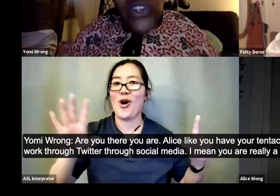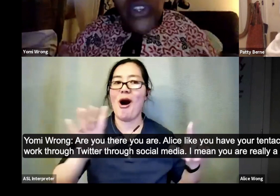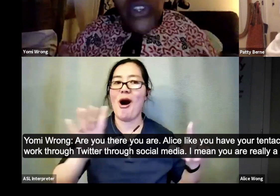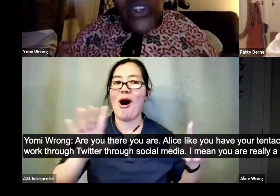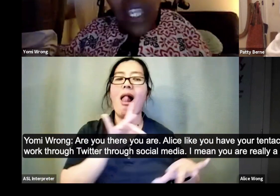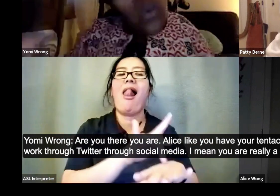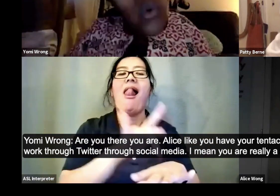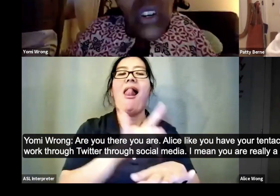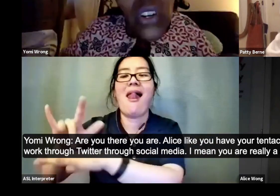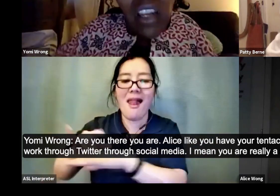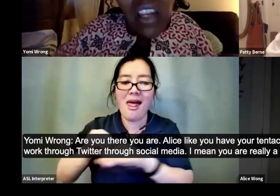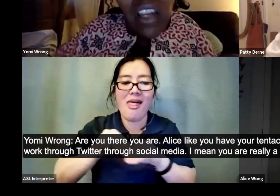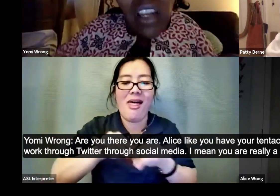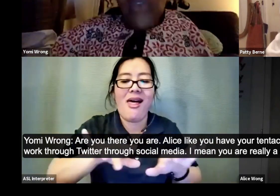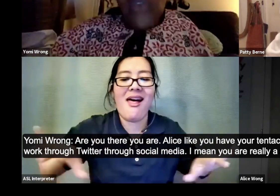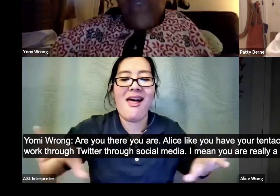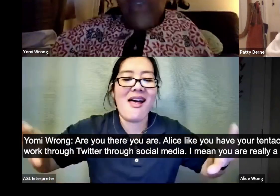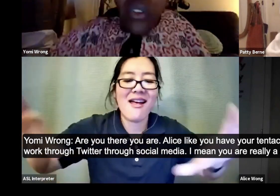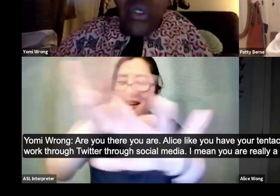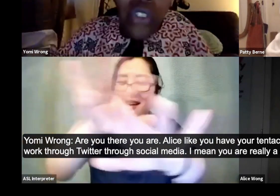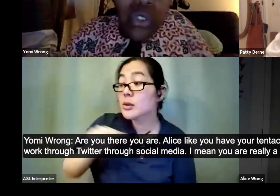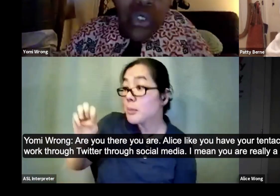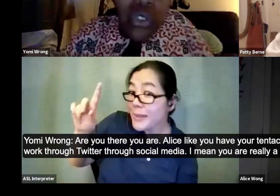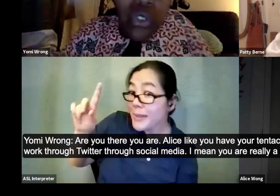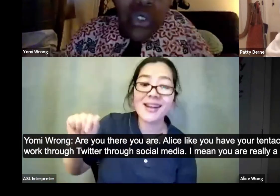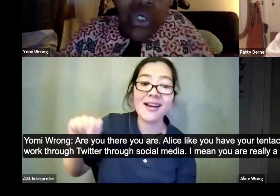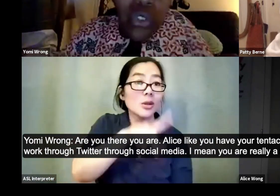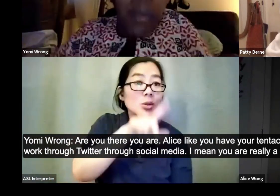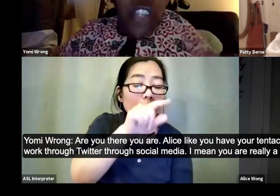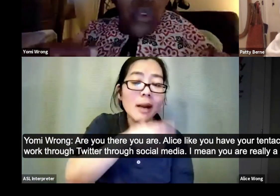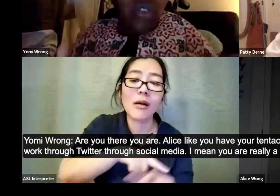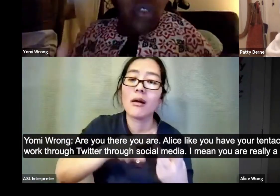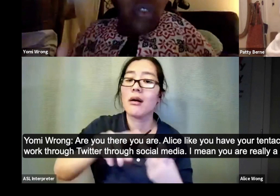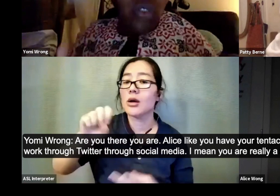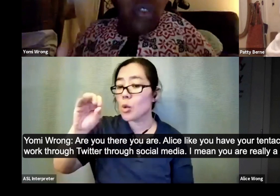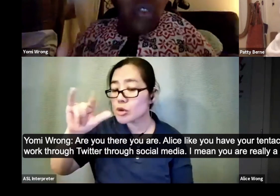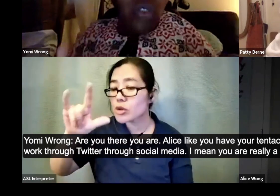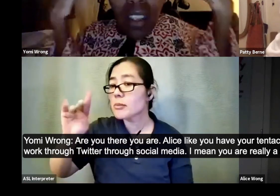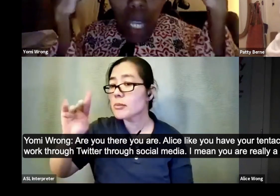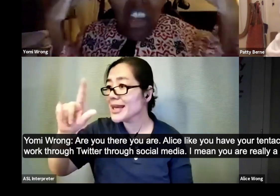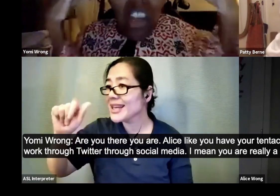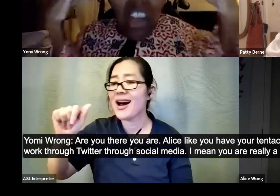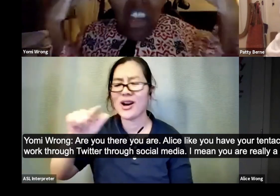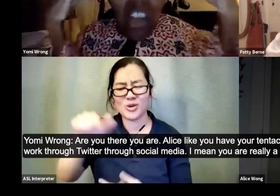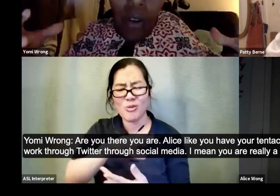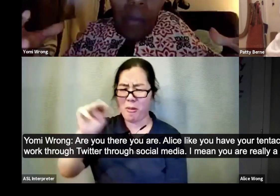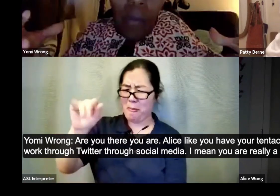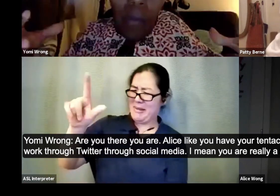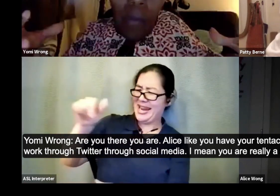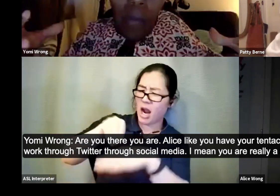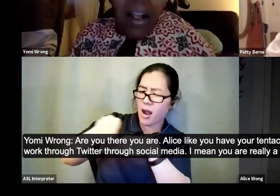through your media work, through Twitter, through social media. I mean, you are really a media